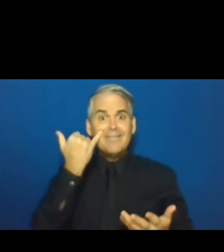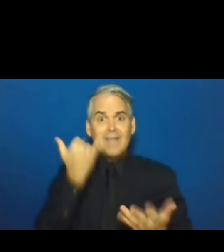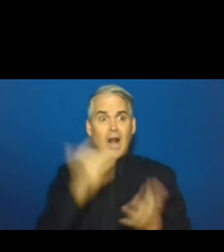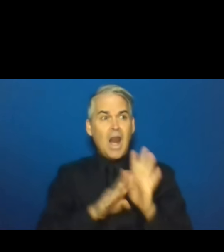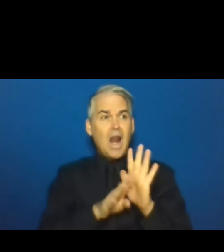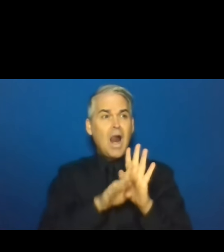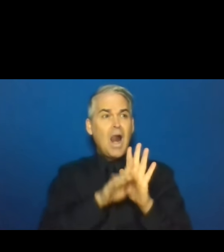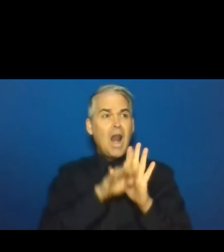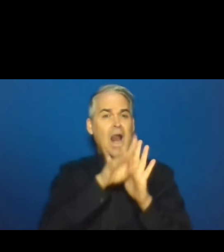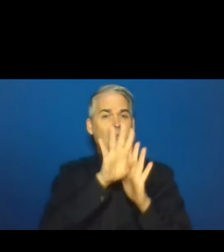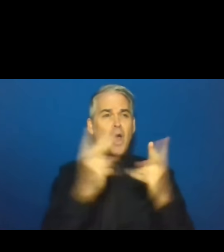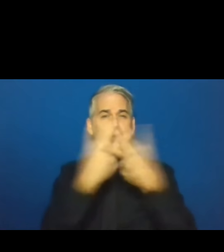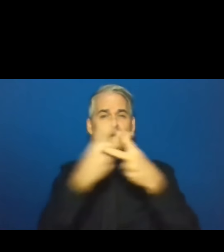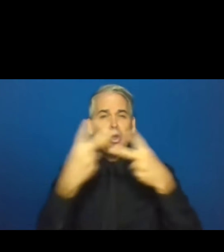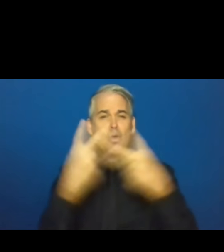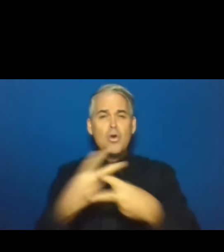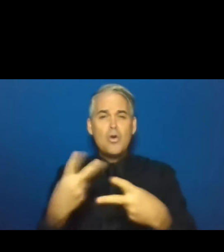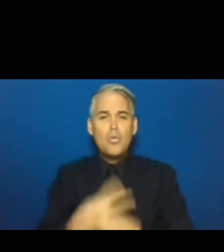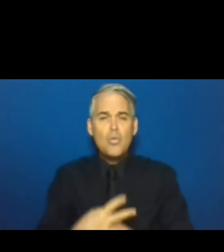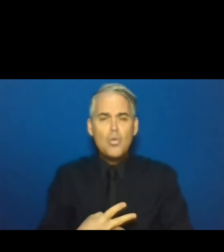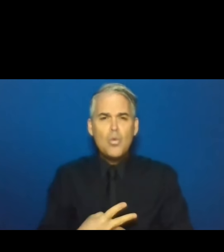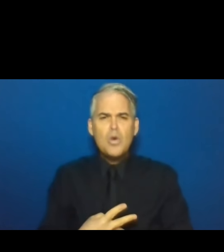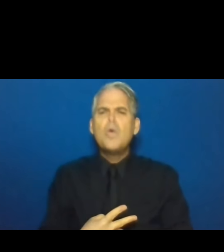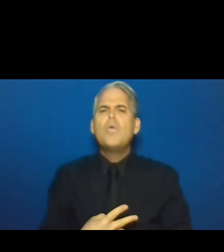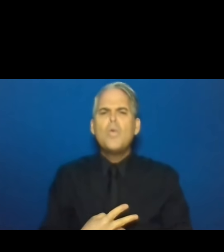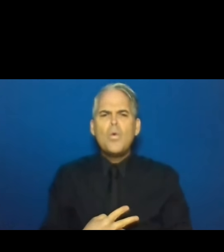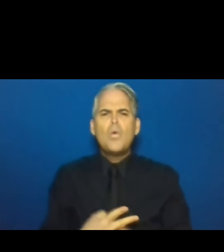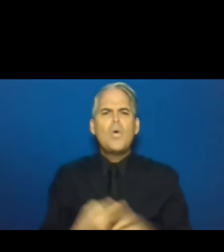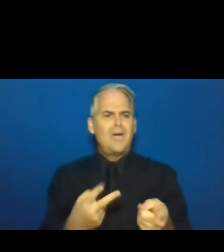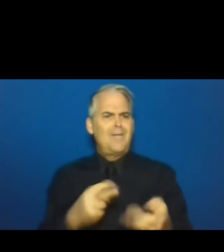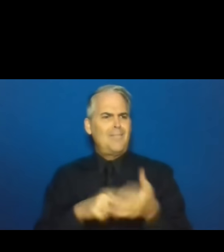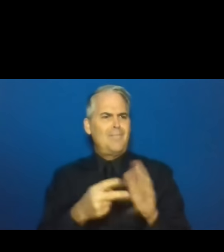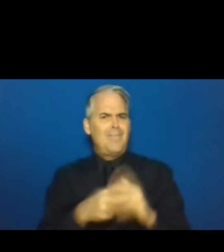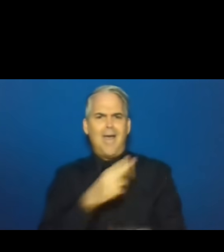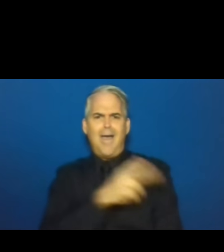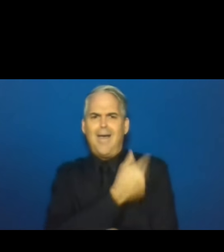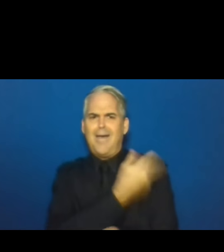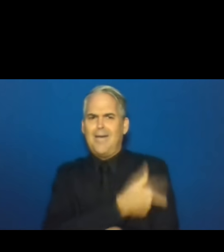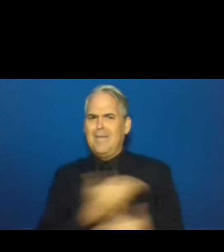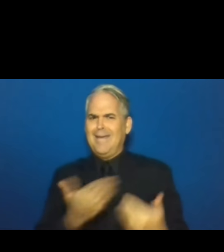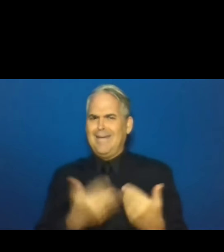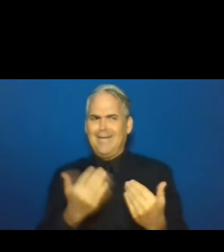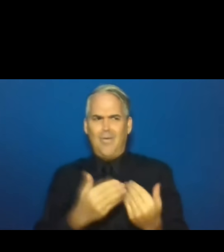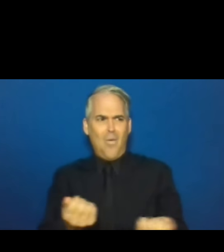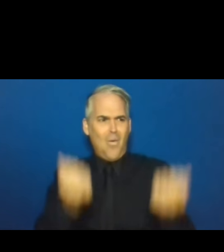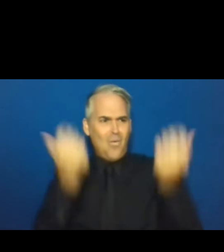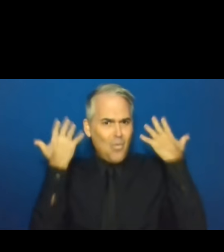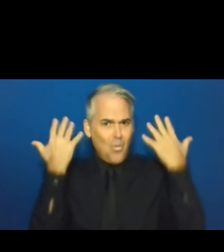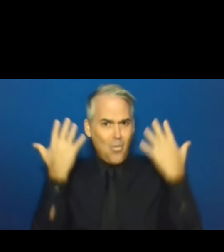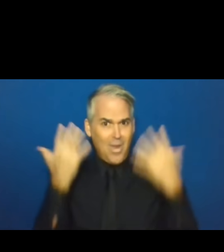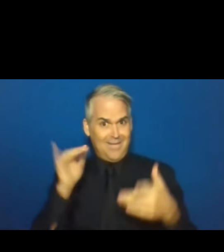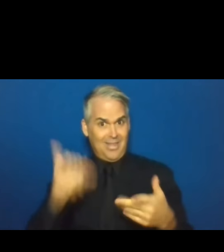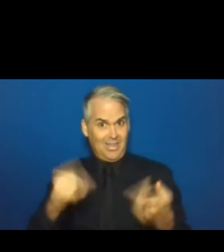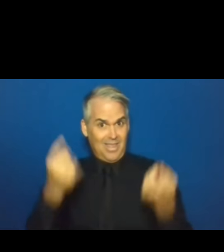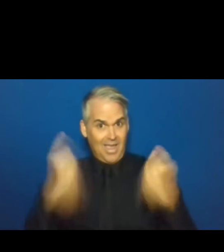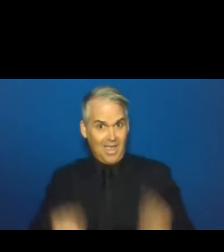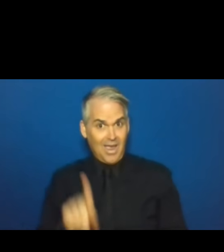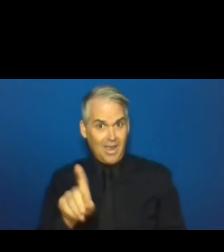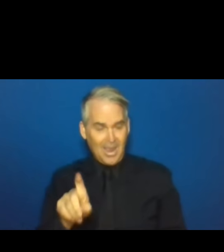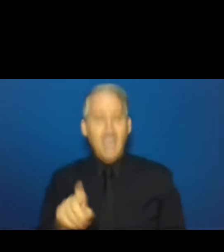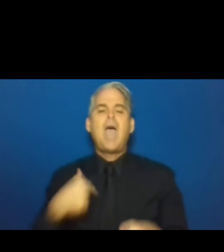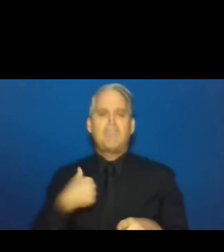current trajectory that threatens our healthcare infrastructure, I will be forced to intervene and to take even